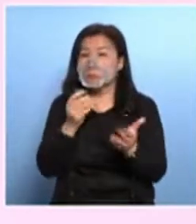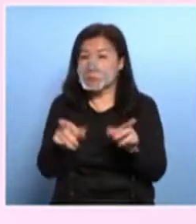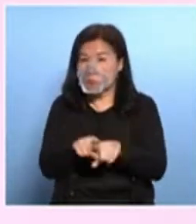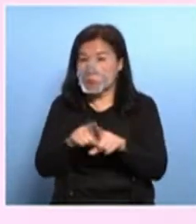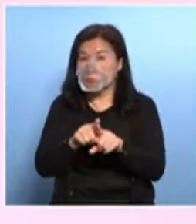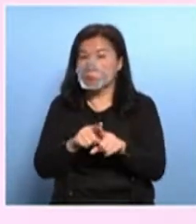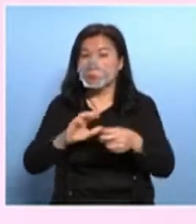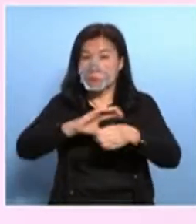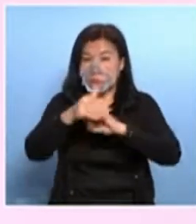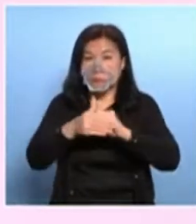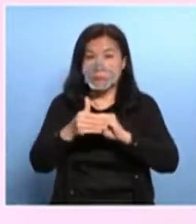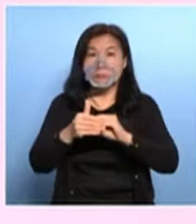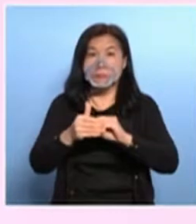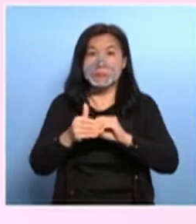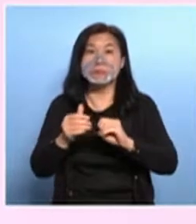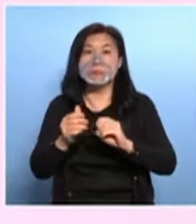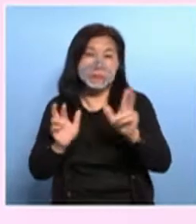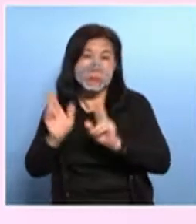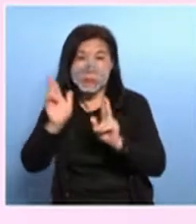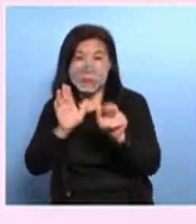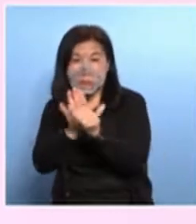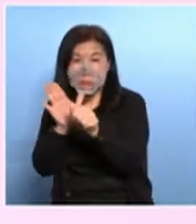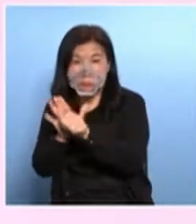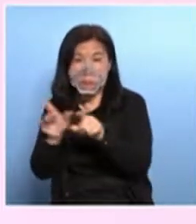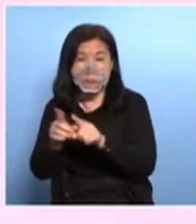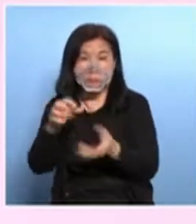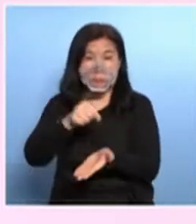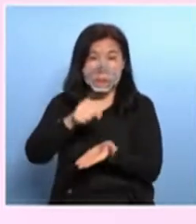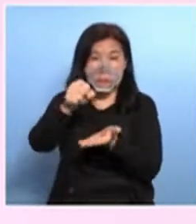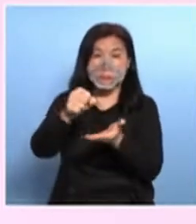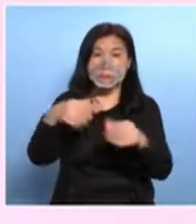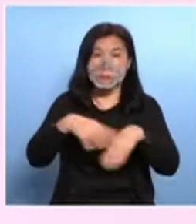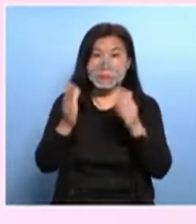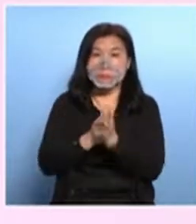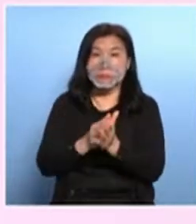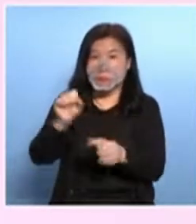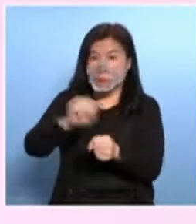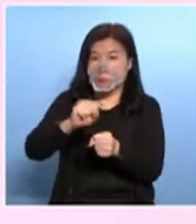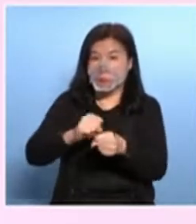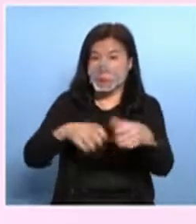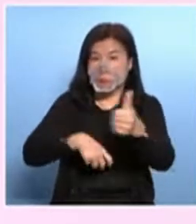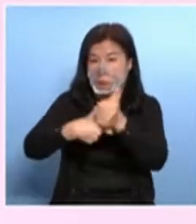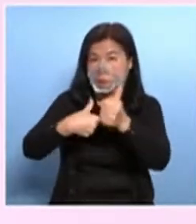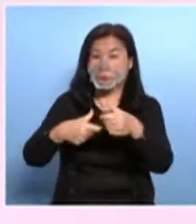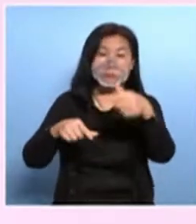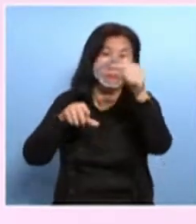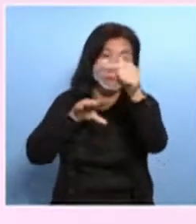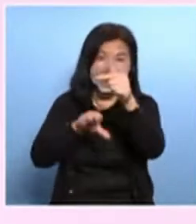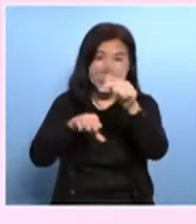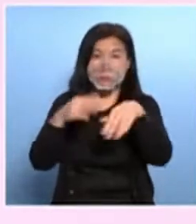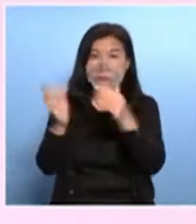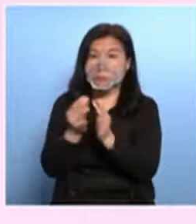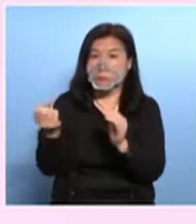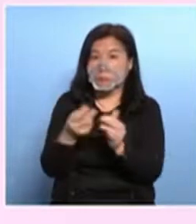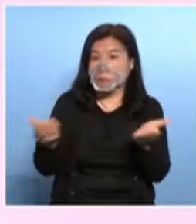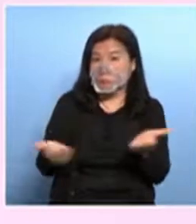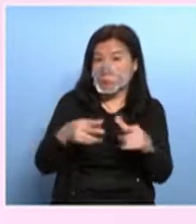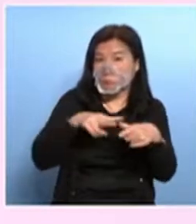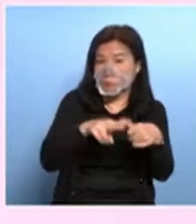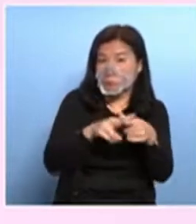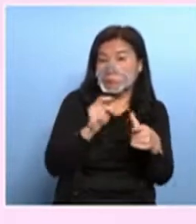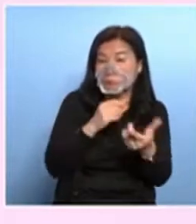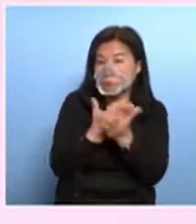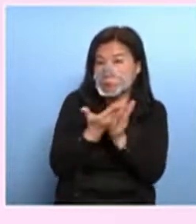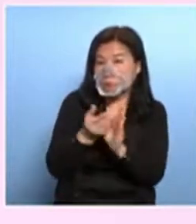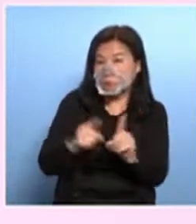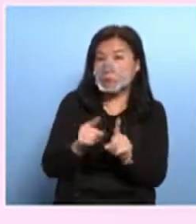leisure time. They also enhance Hong Kong's appeal as a tourist destination, and many of them have won international awards for heritage conservation. I propose